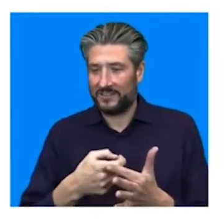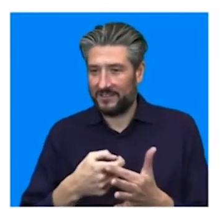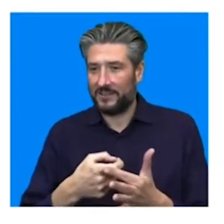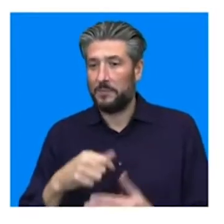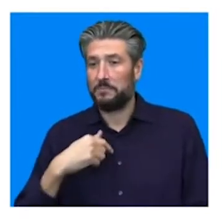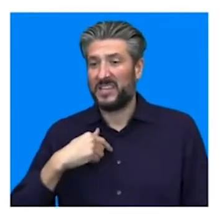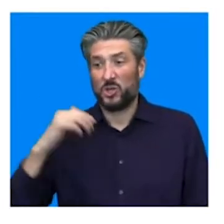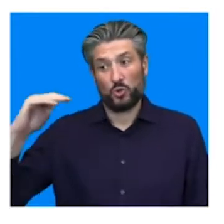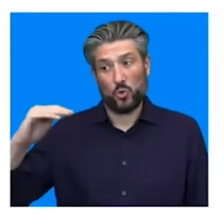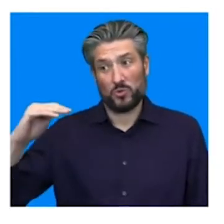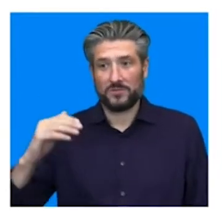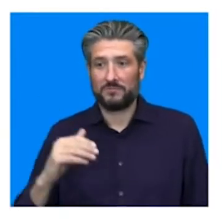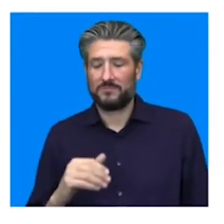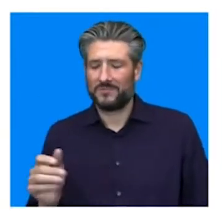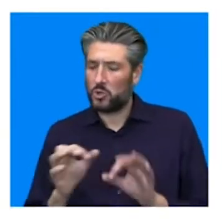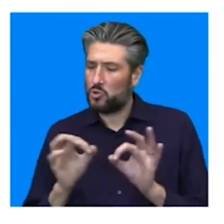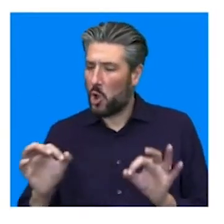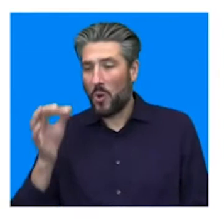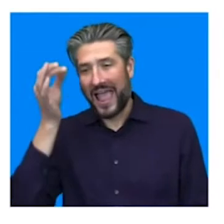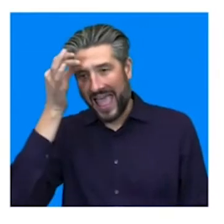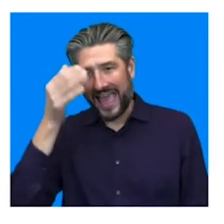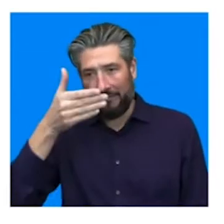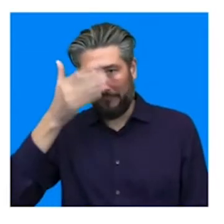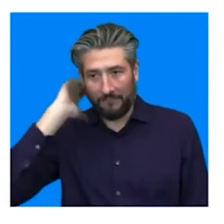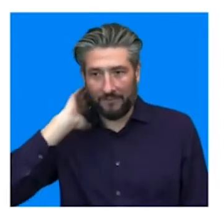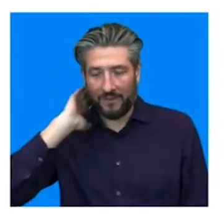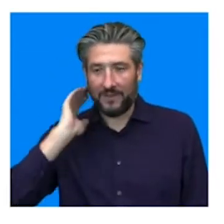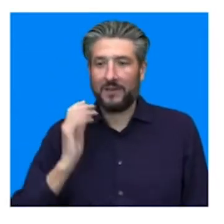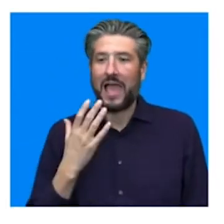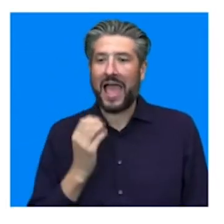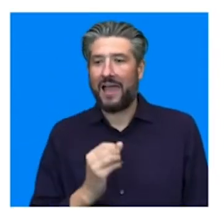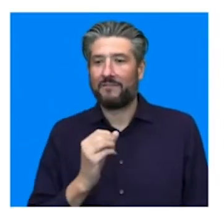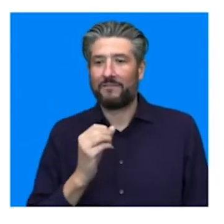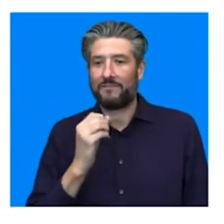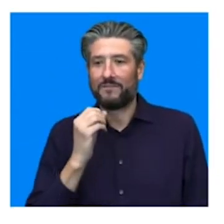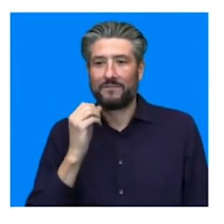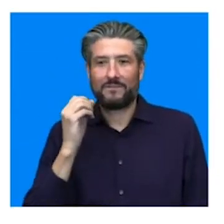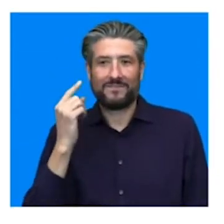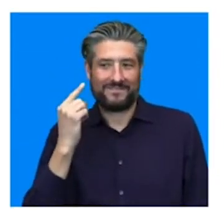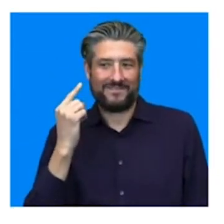I have no hair, and I have a big smile on my face because I enjoy talking to you.